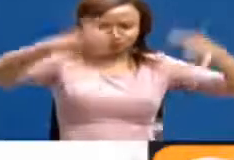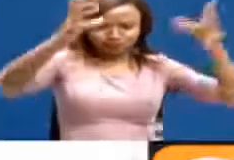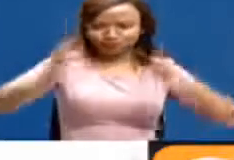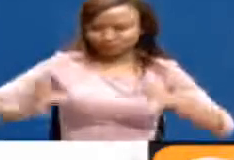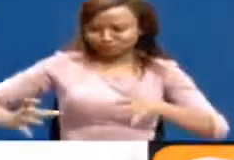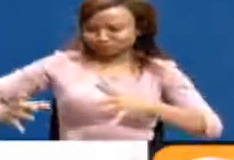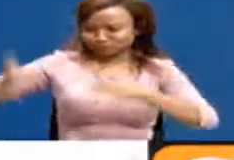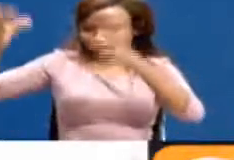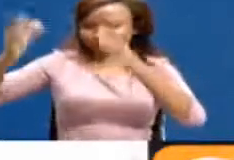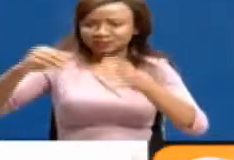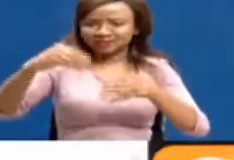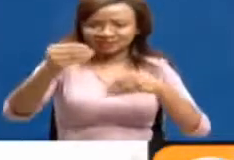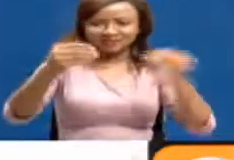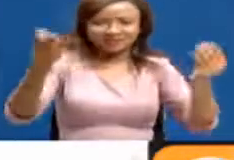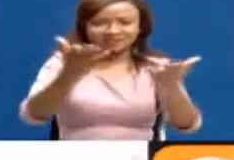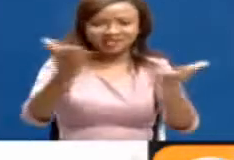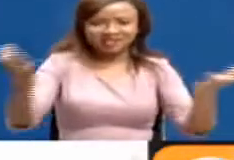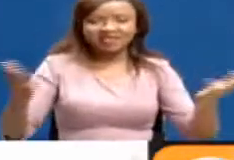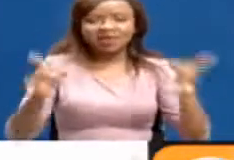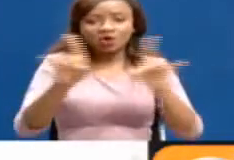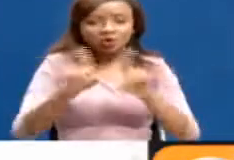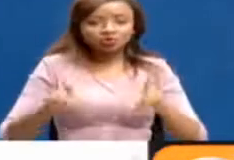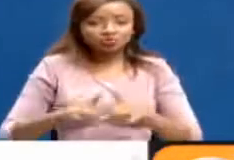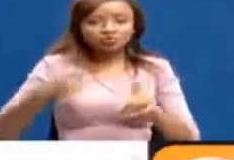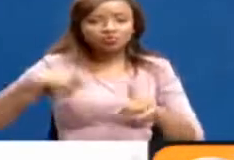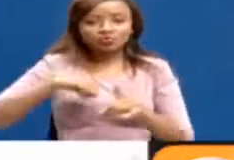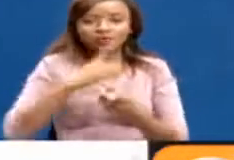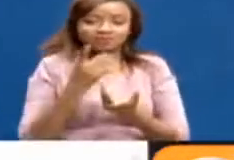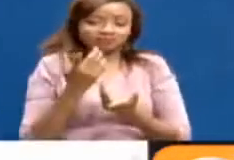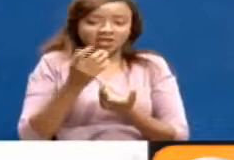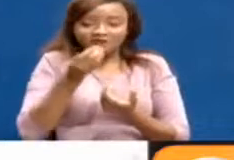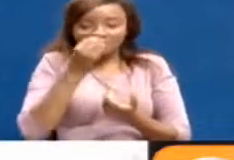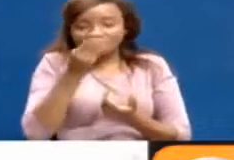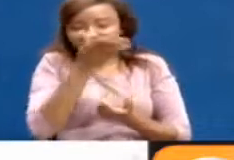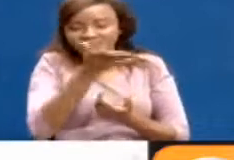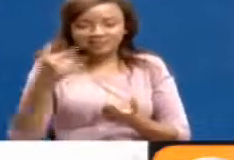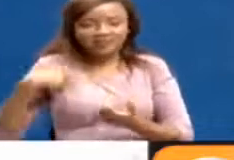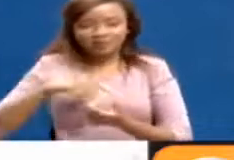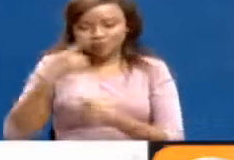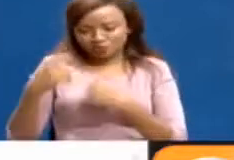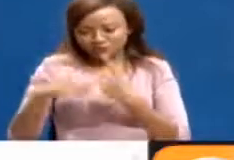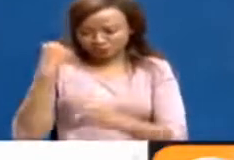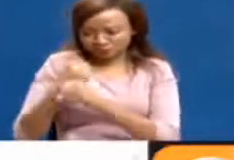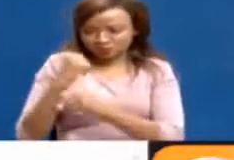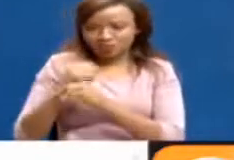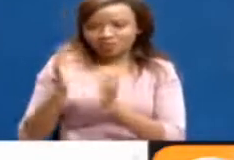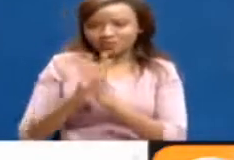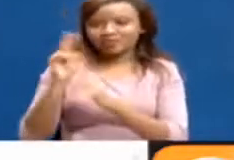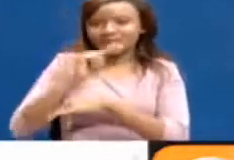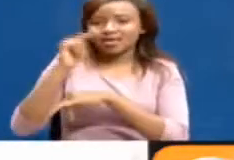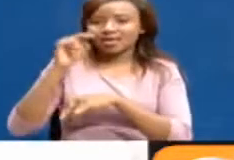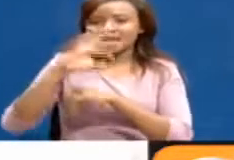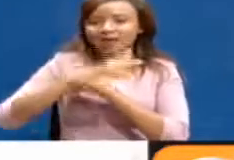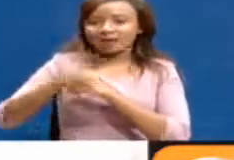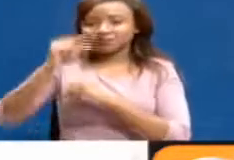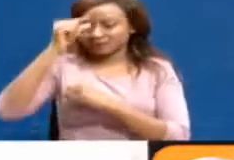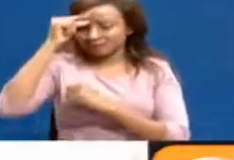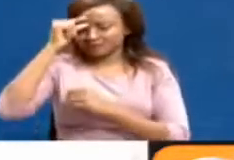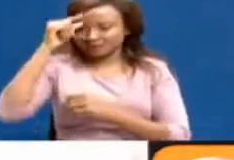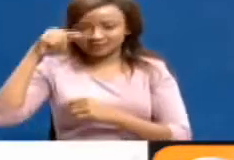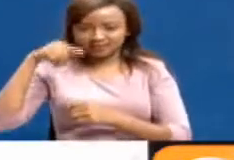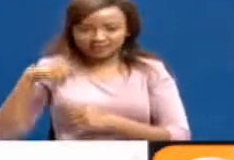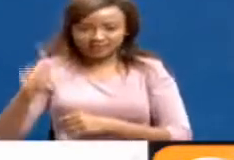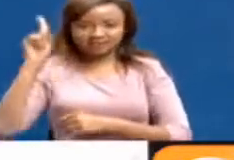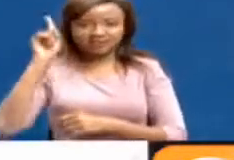food supply chain, and so you have to work with the county government. Even the functions that have remained there are critical at this time, so it should not